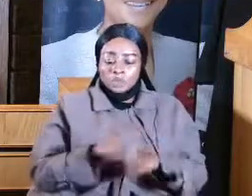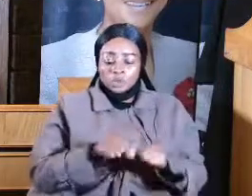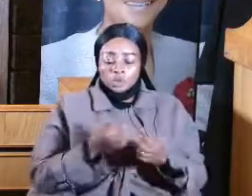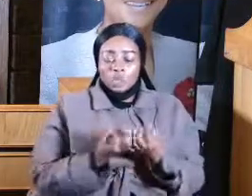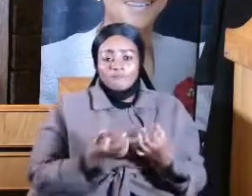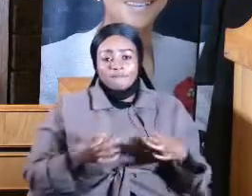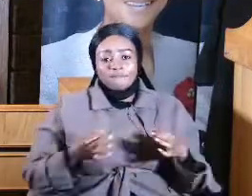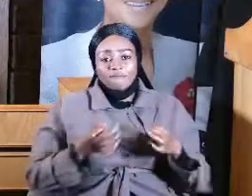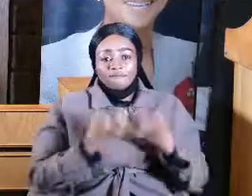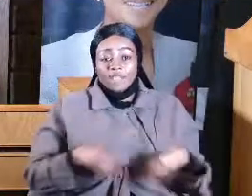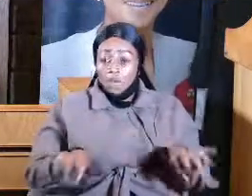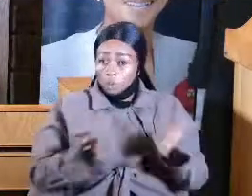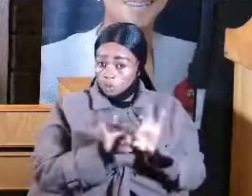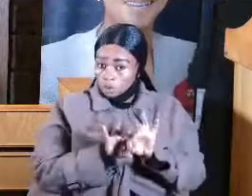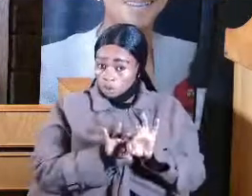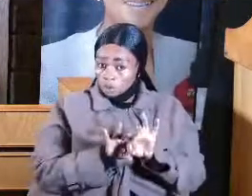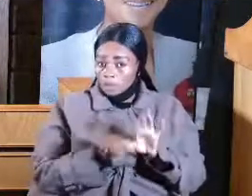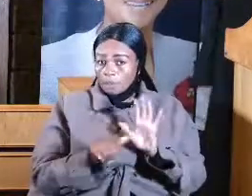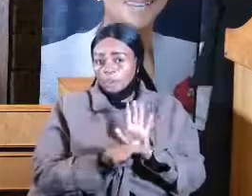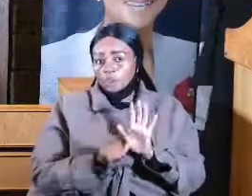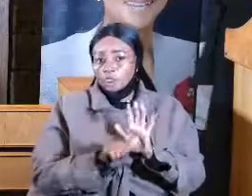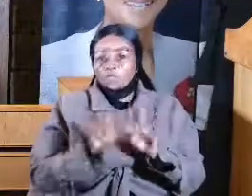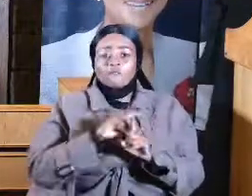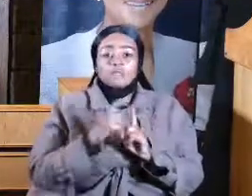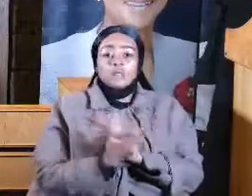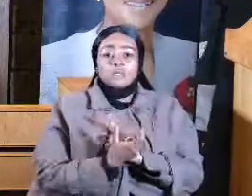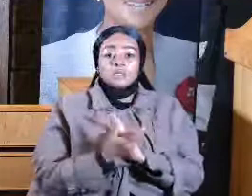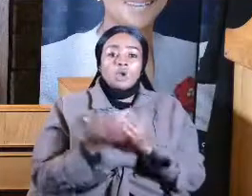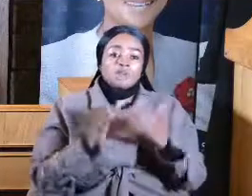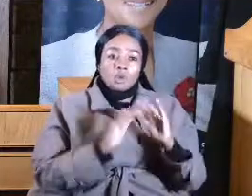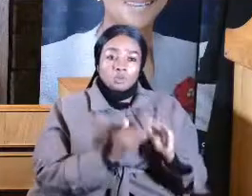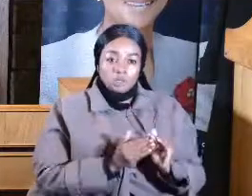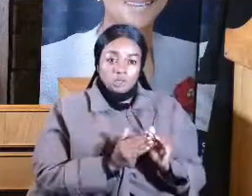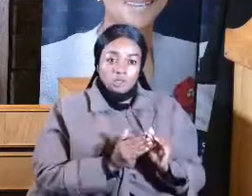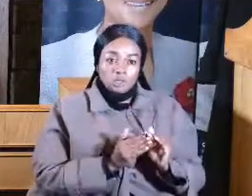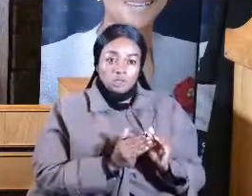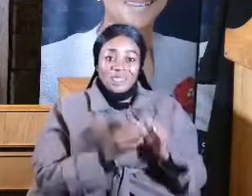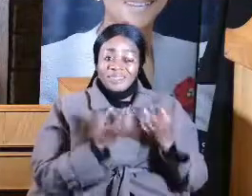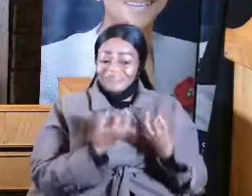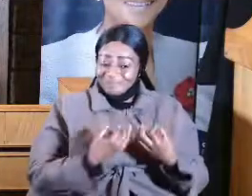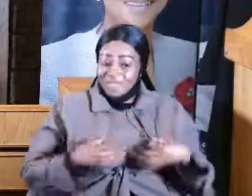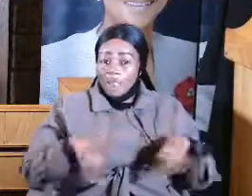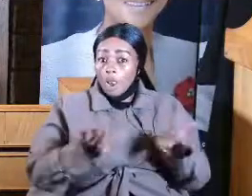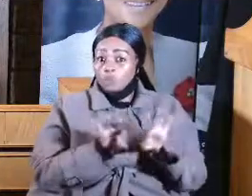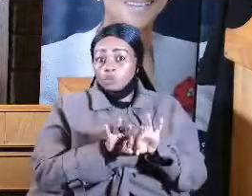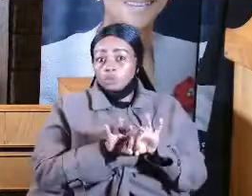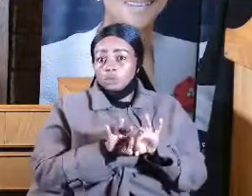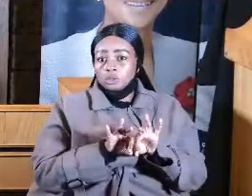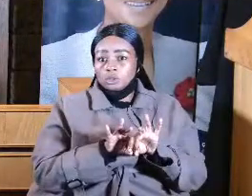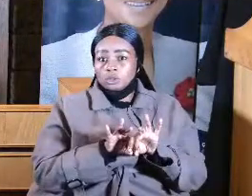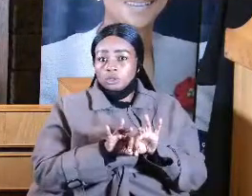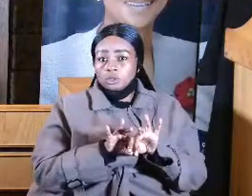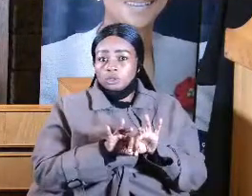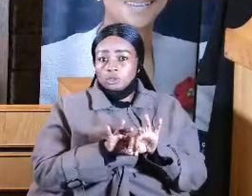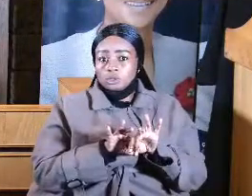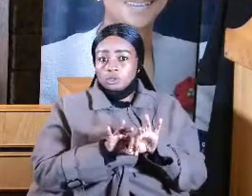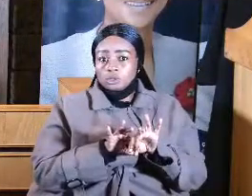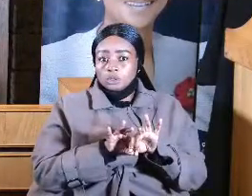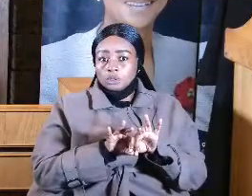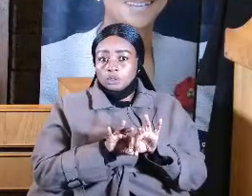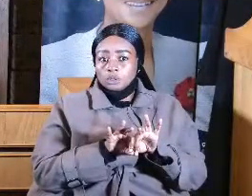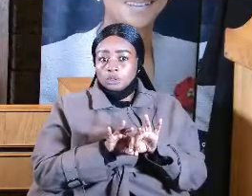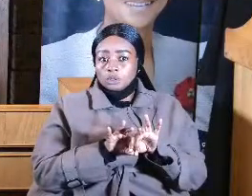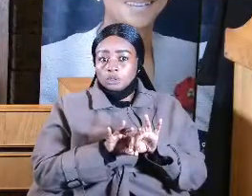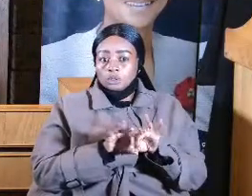Social values form an important part of culture of the society. Values account for the stability of social